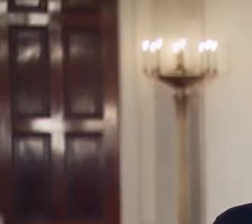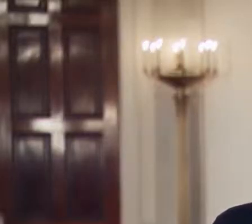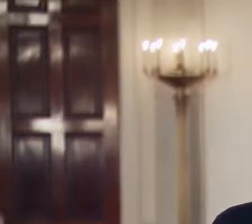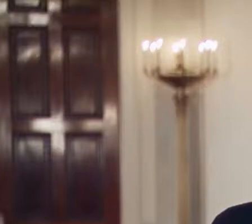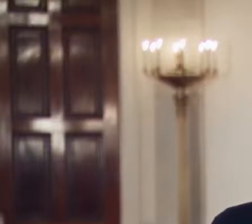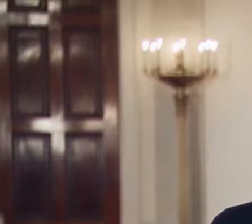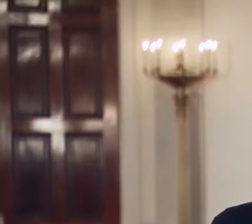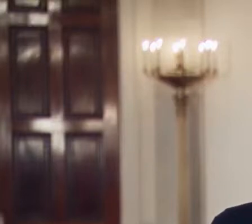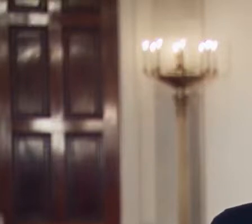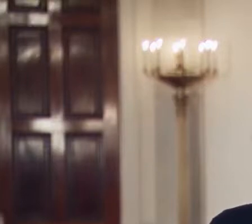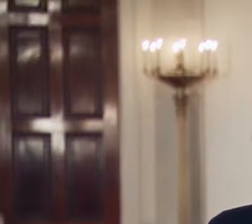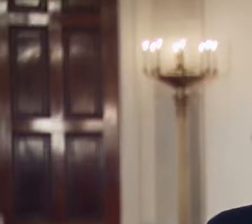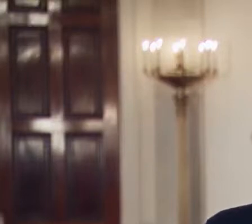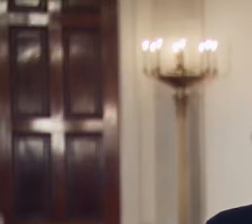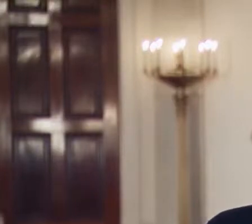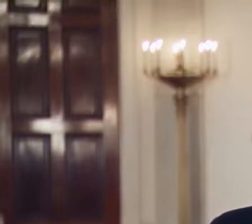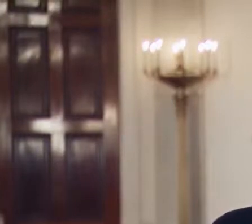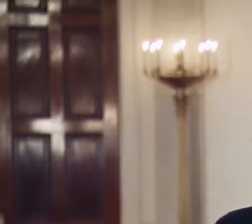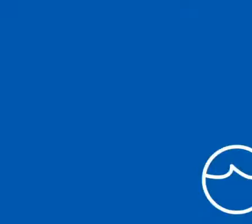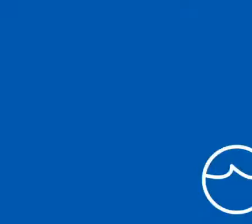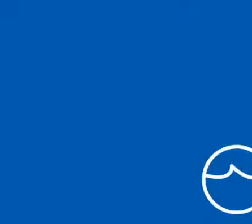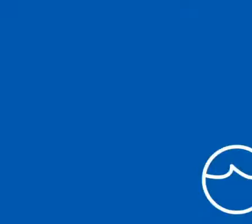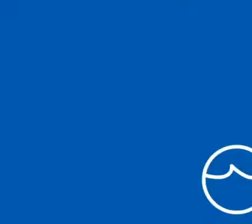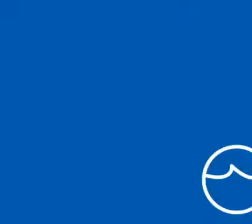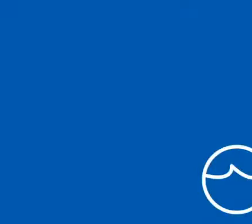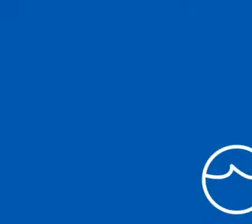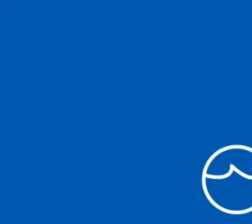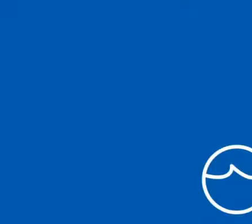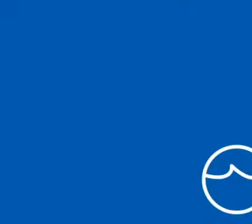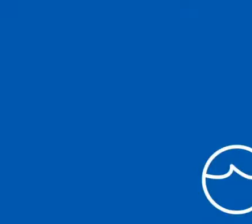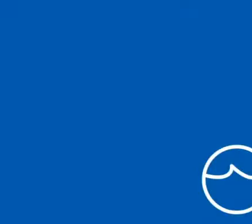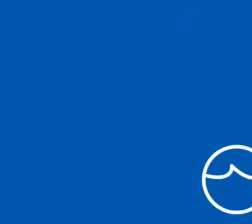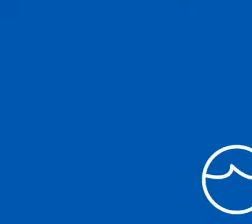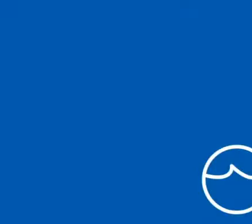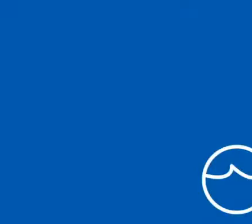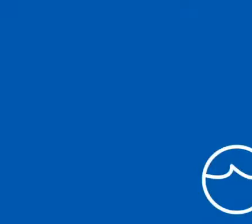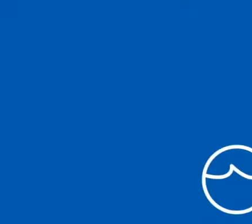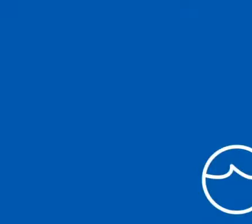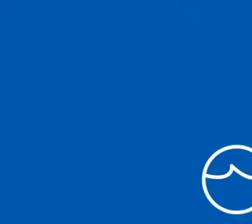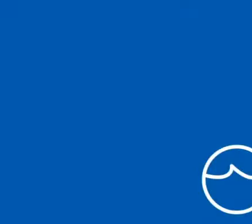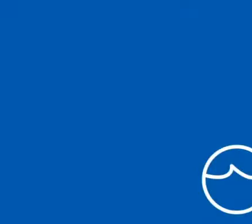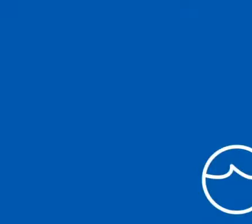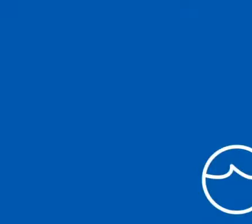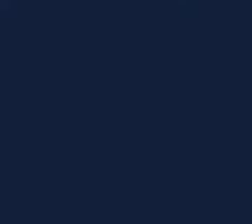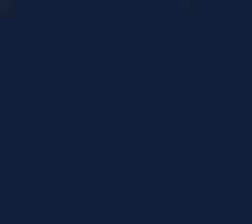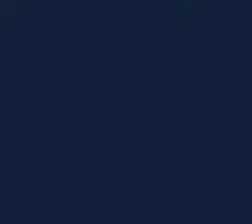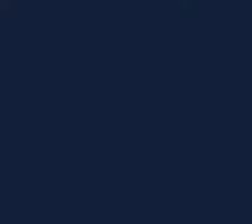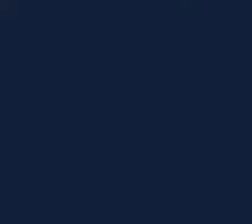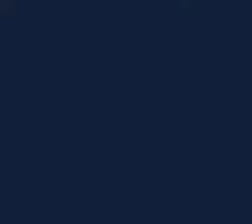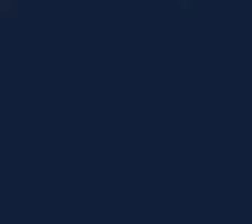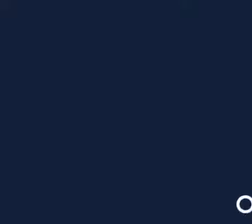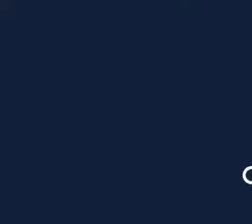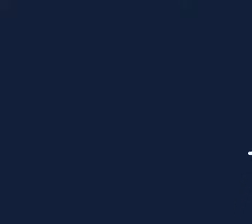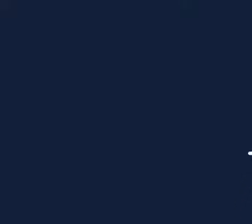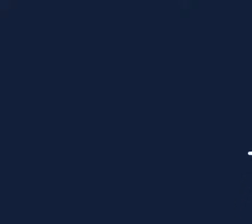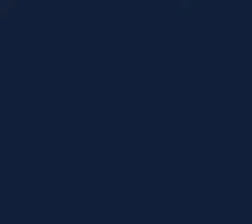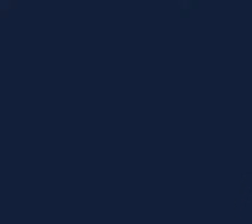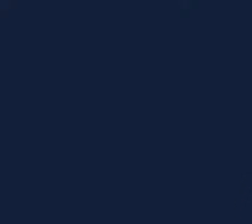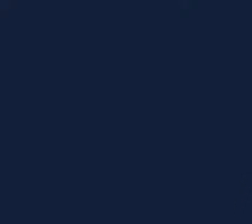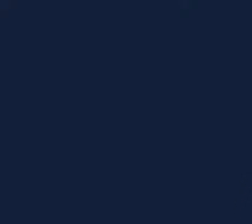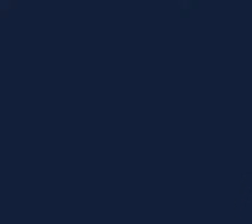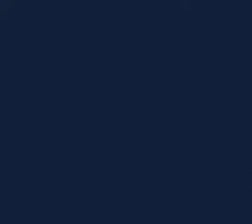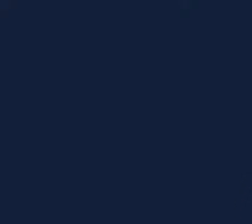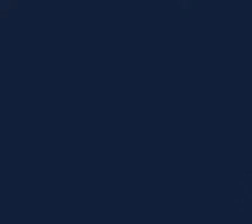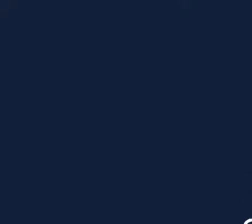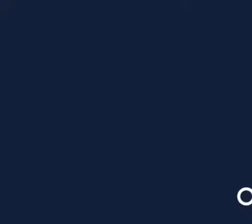Today, I want to speak with you about coronavirus and a few practical ways your family can stay healthy. First, hand